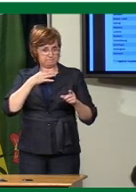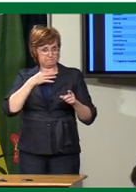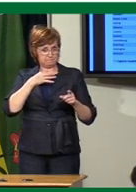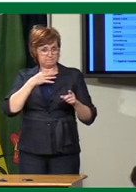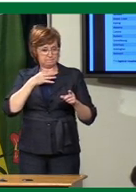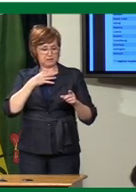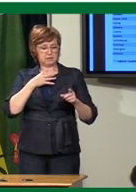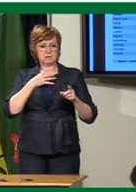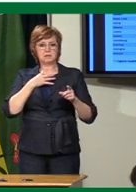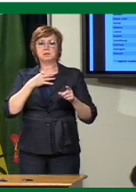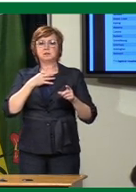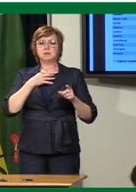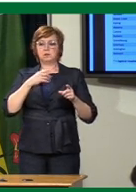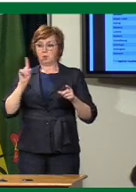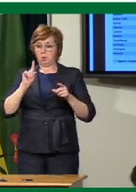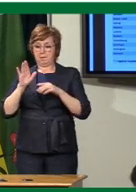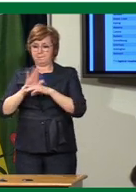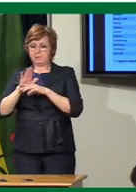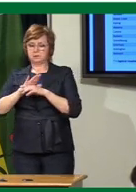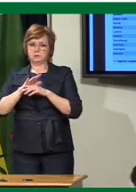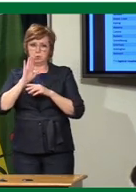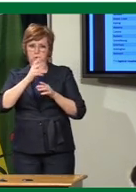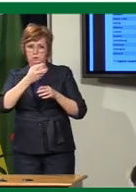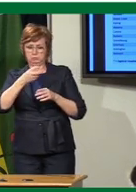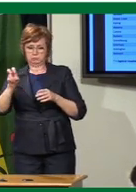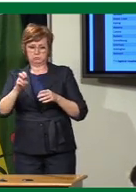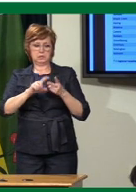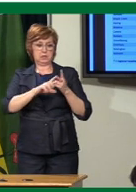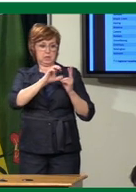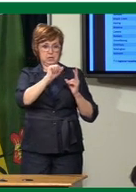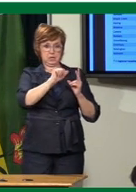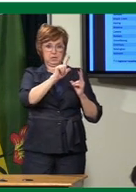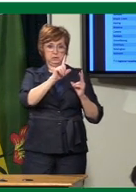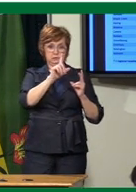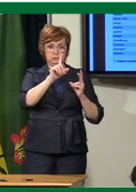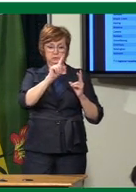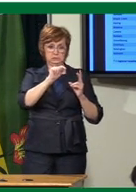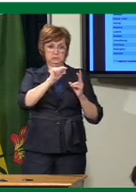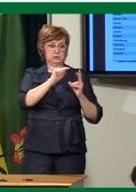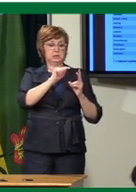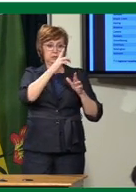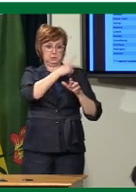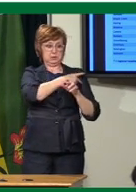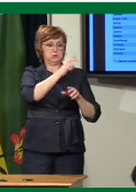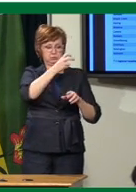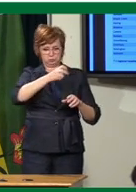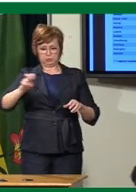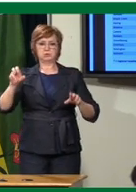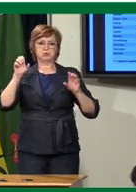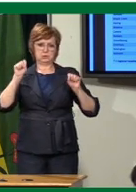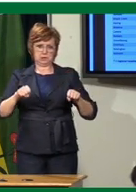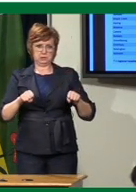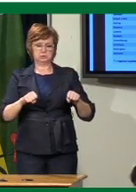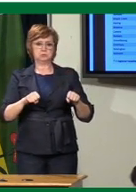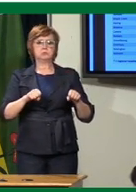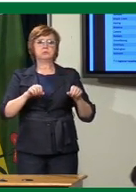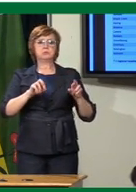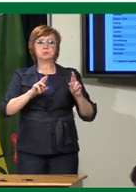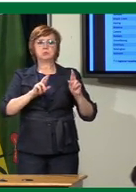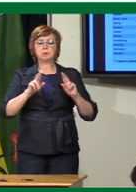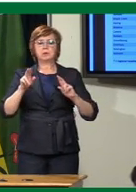care. It also allows us to move ALC patients out of other locations in order to create capacity